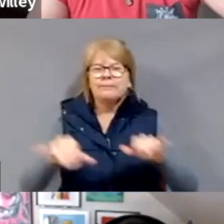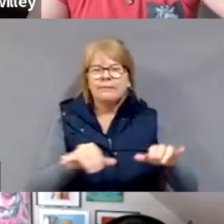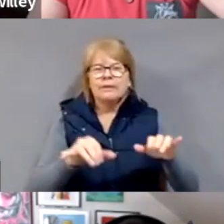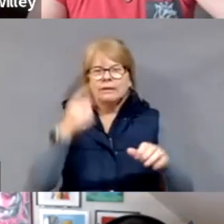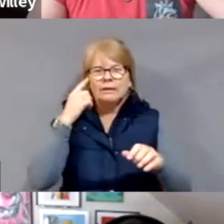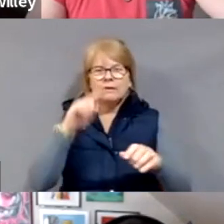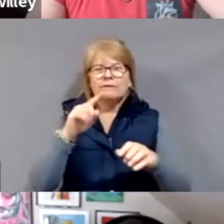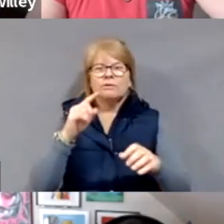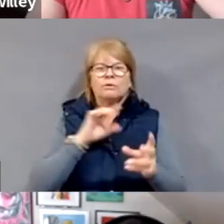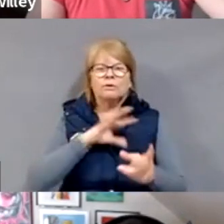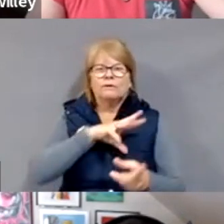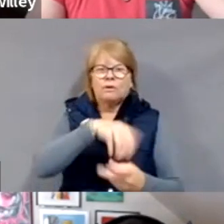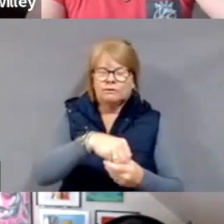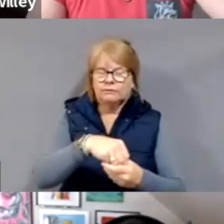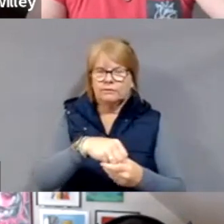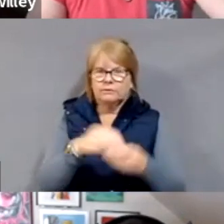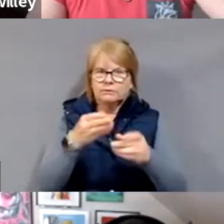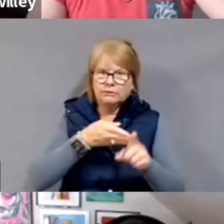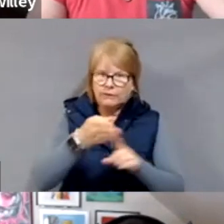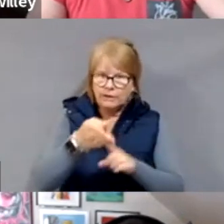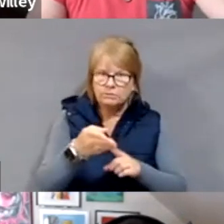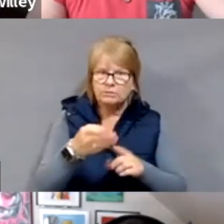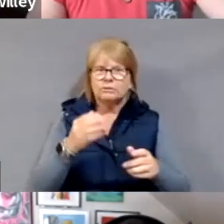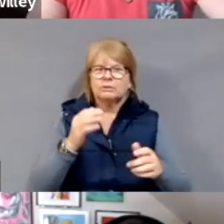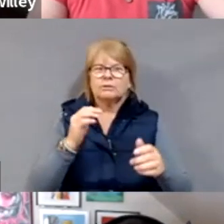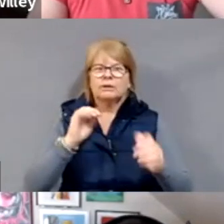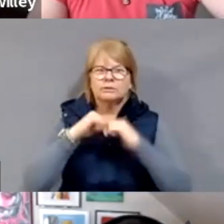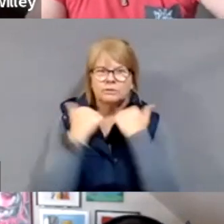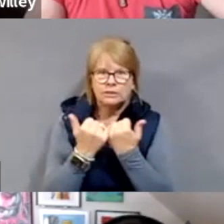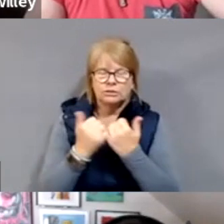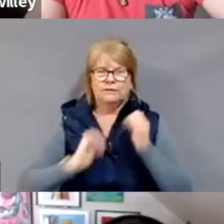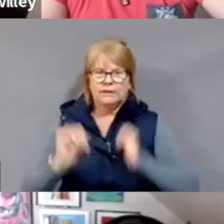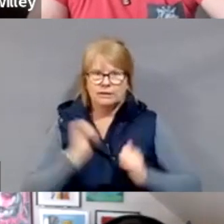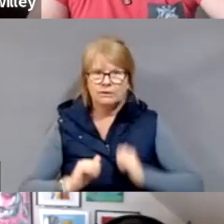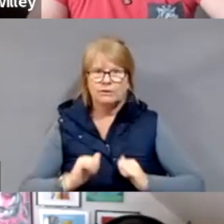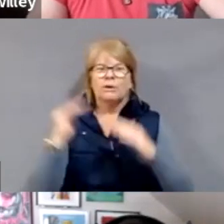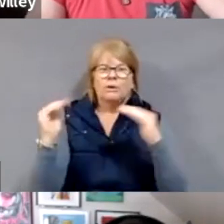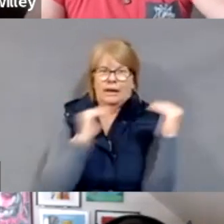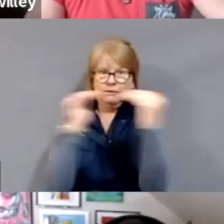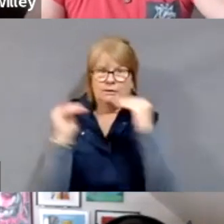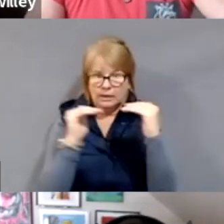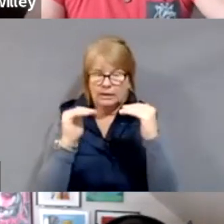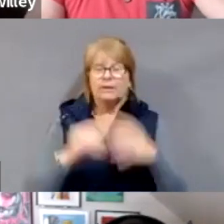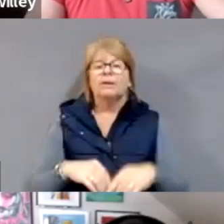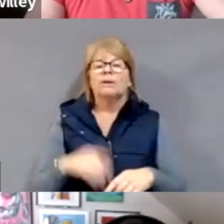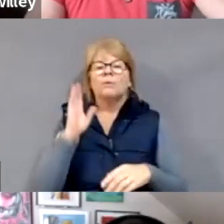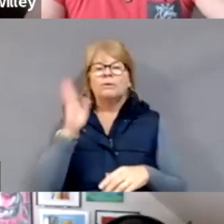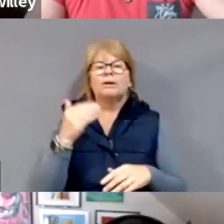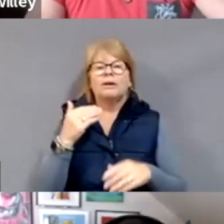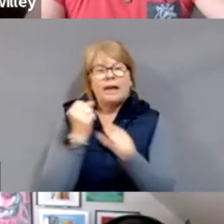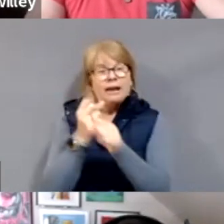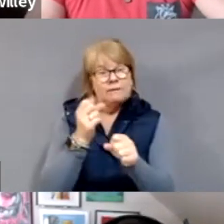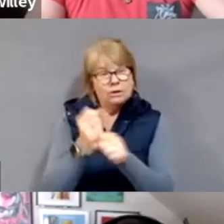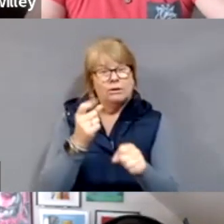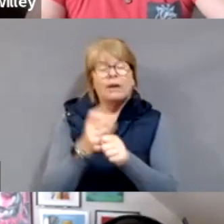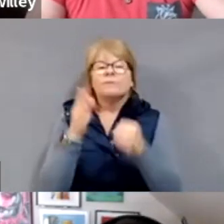Association of Canadian Theaters and who work with Actors Equity Association, that we do general auditions every year.